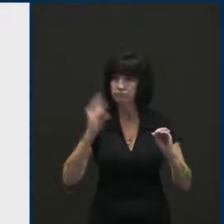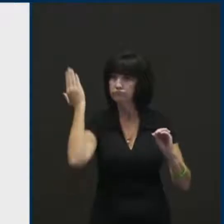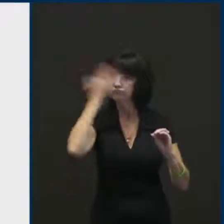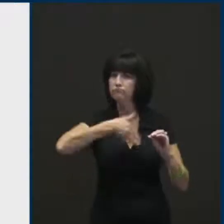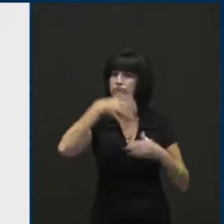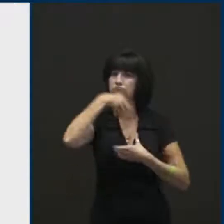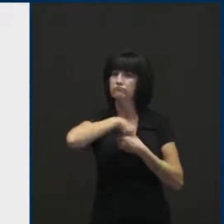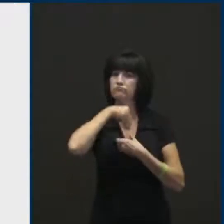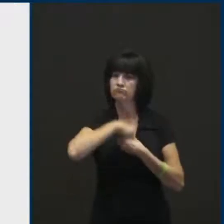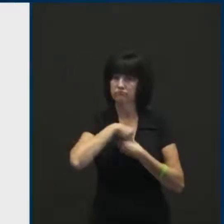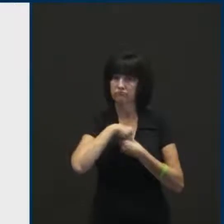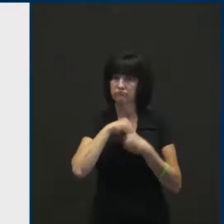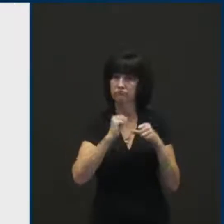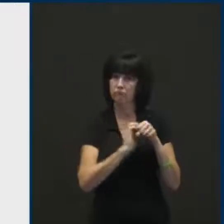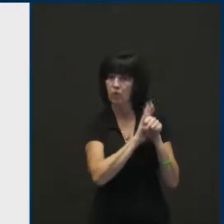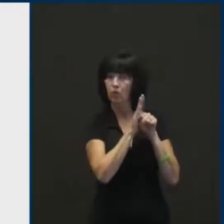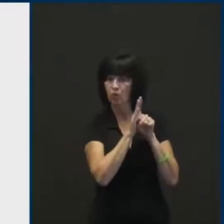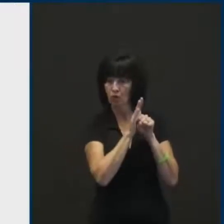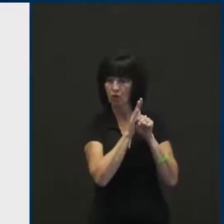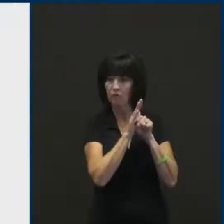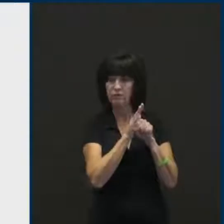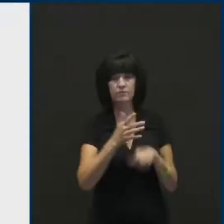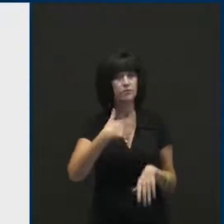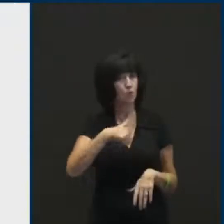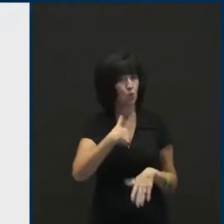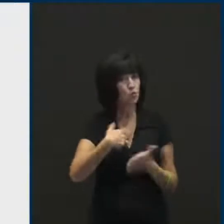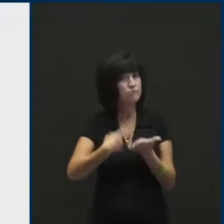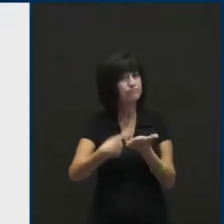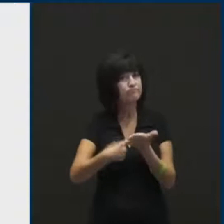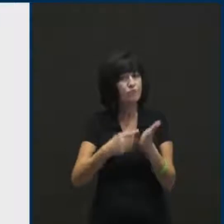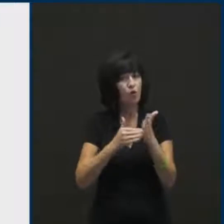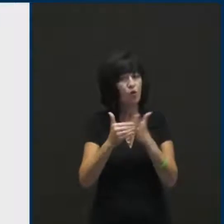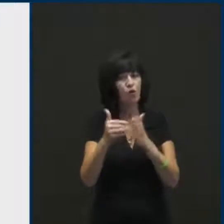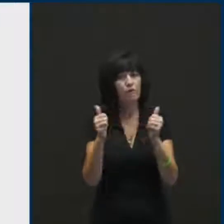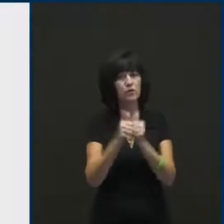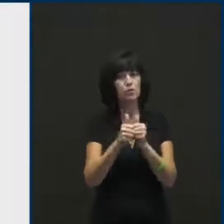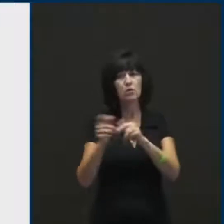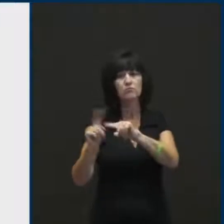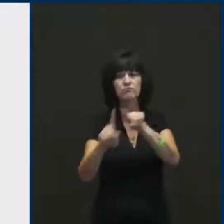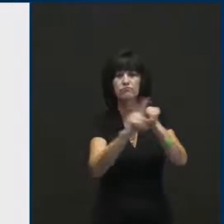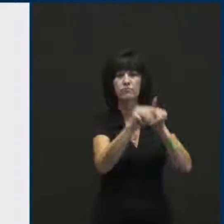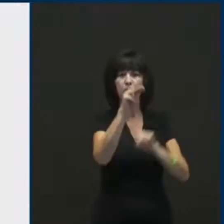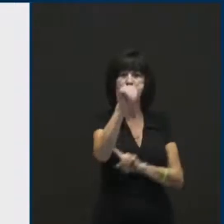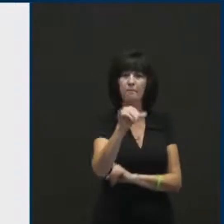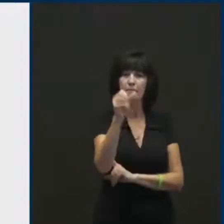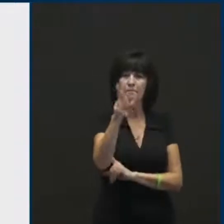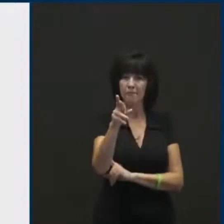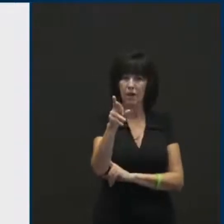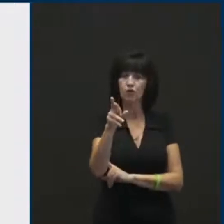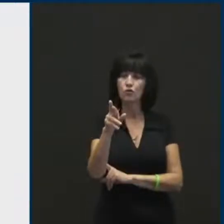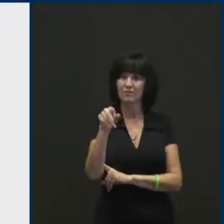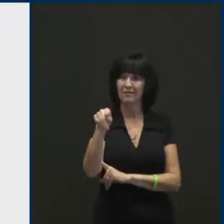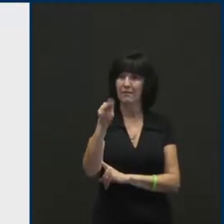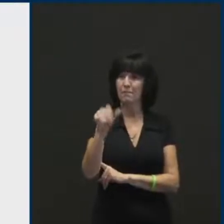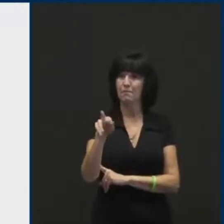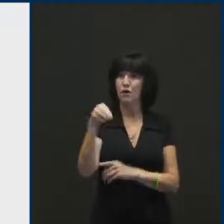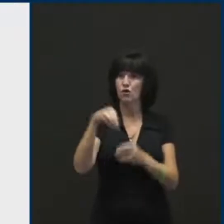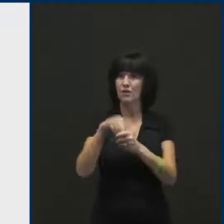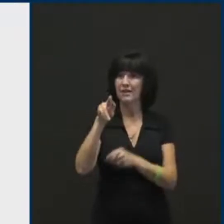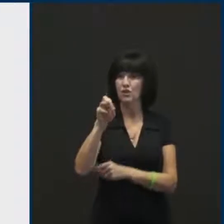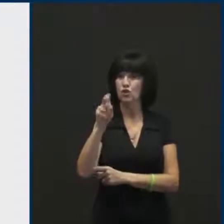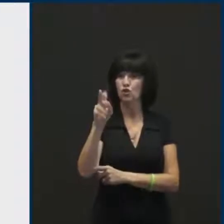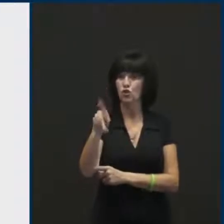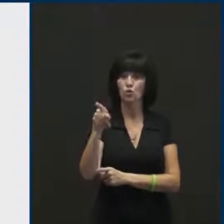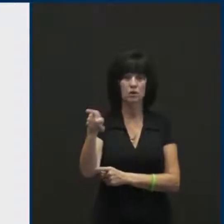City of Newark and the other mayors across our state, the mayor of Newark made a plea to make sure that we continue to test